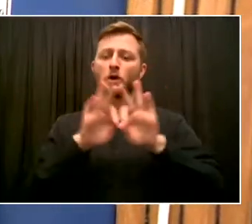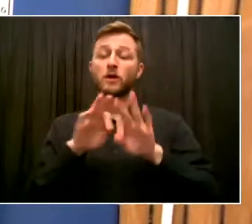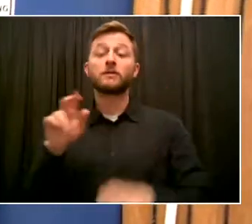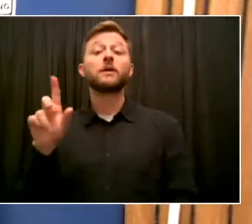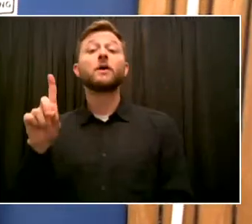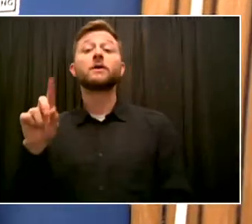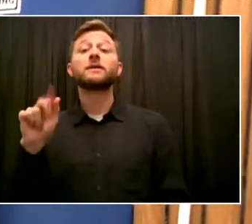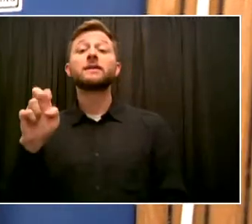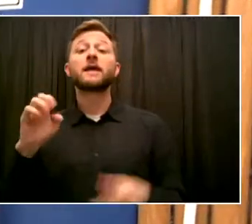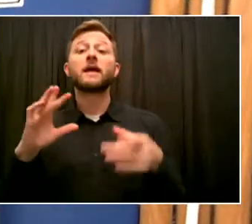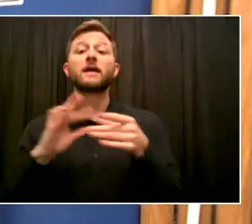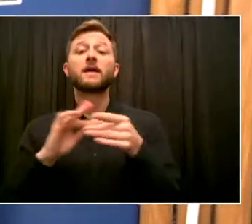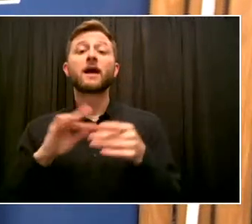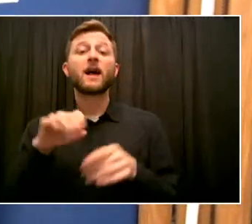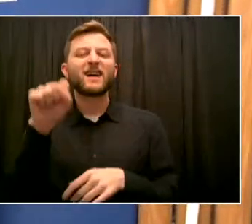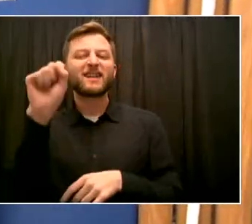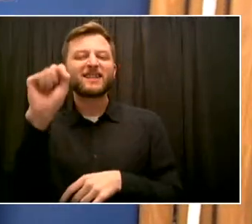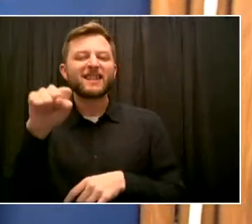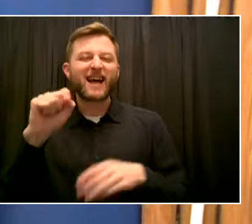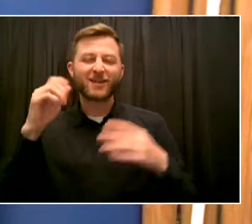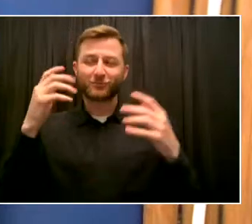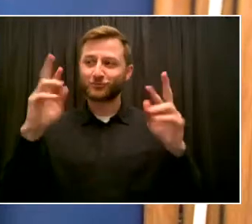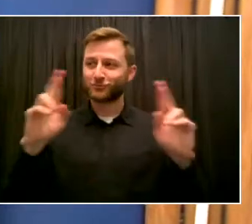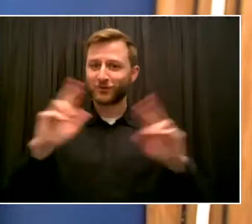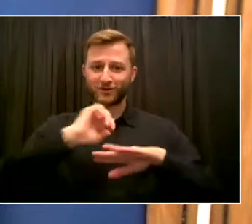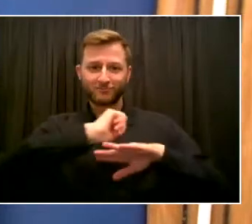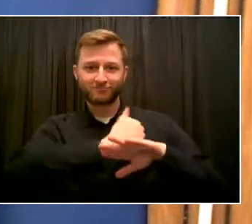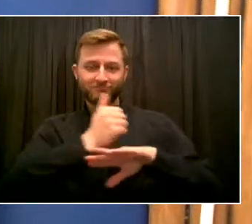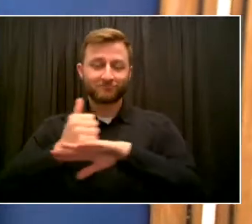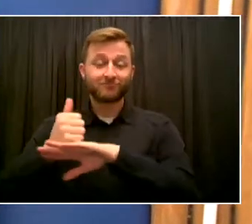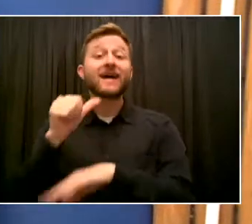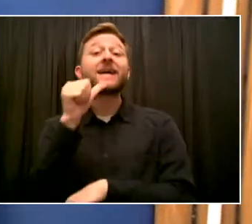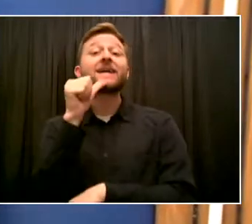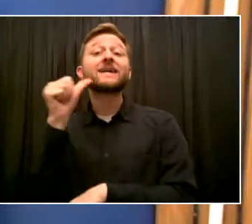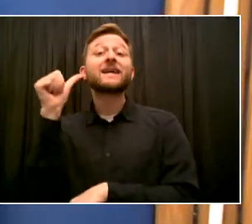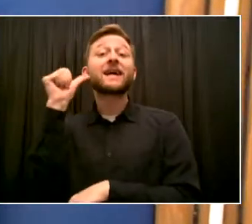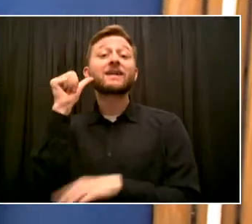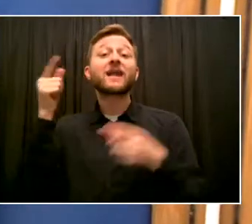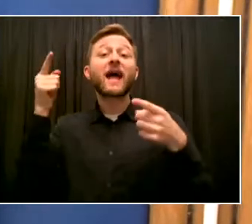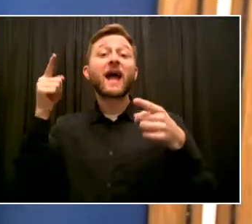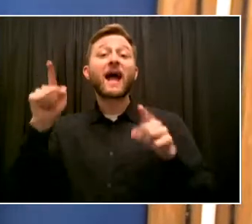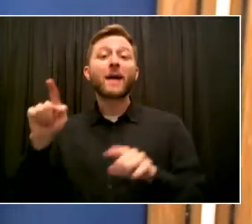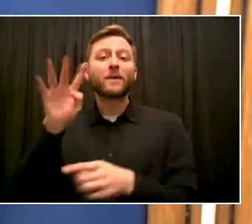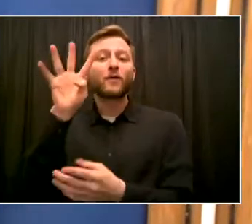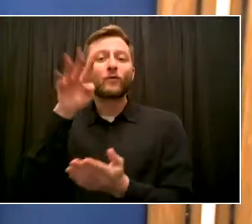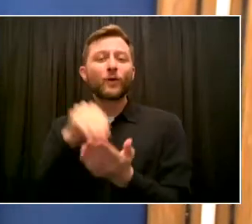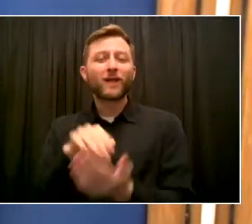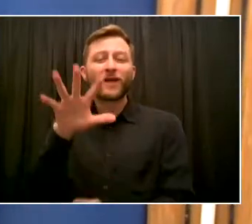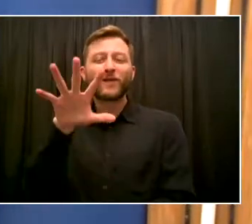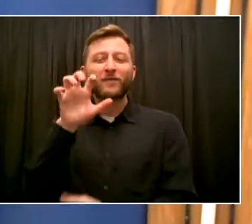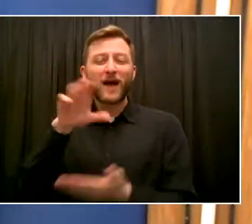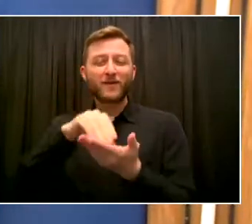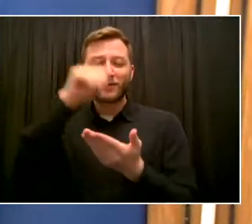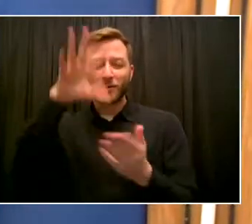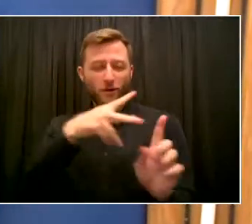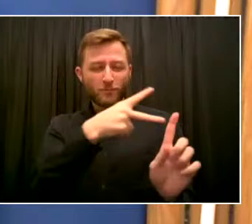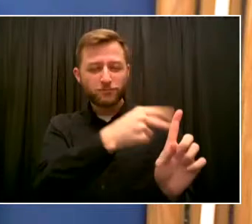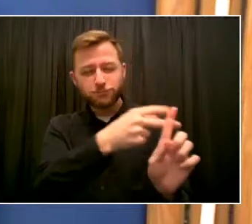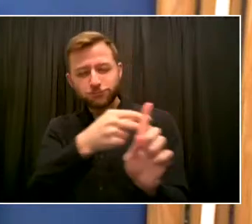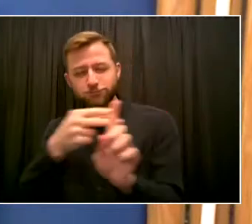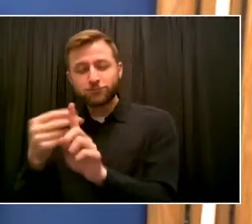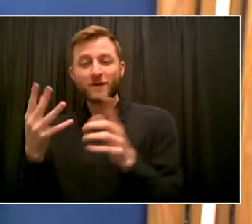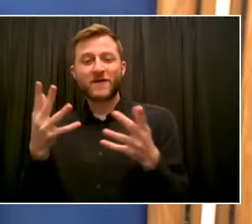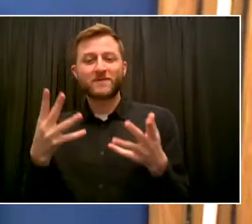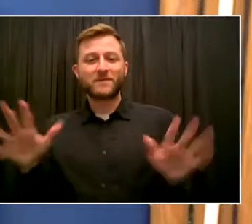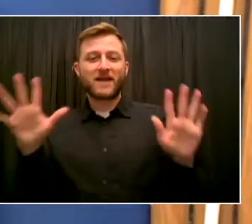yesterday as well. Over 4,400 students got vaccinated yesterday across our schools. And just as you were